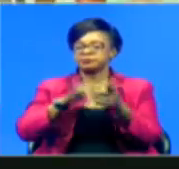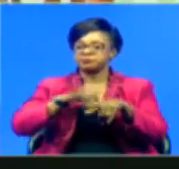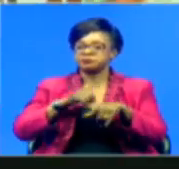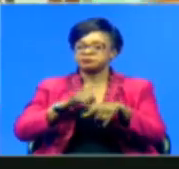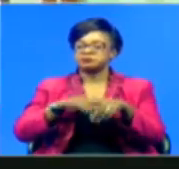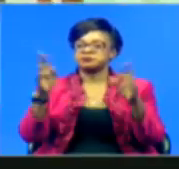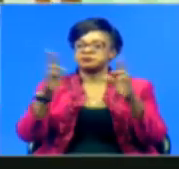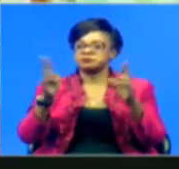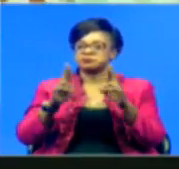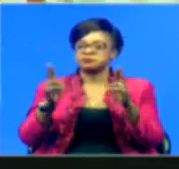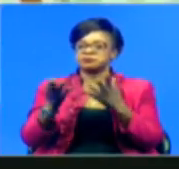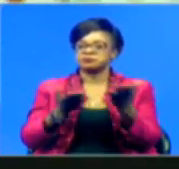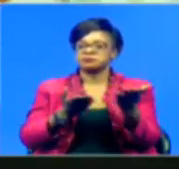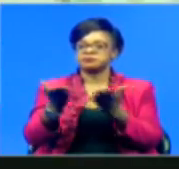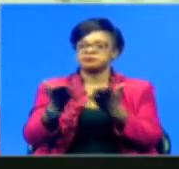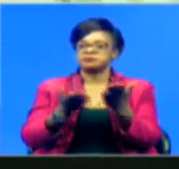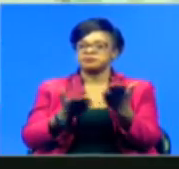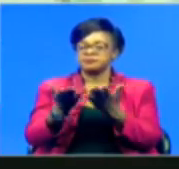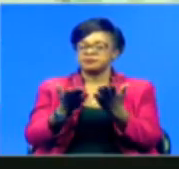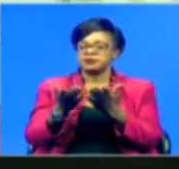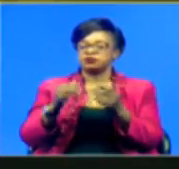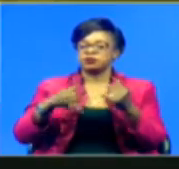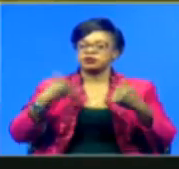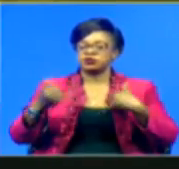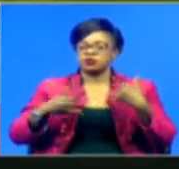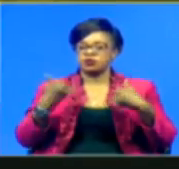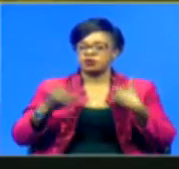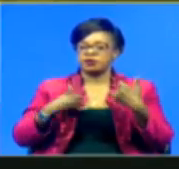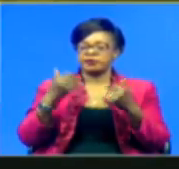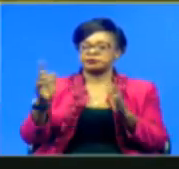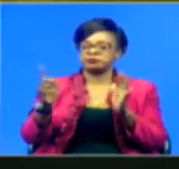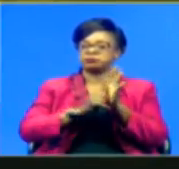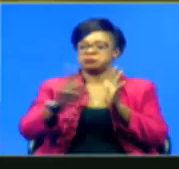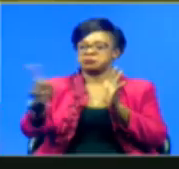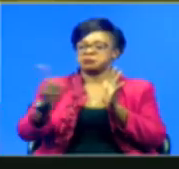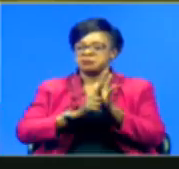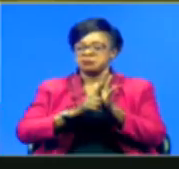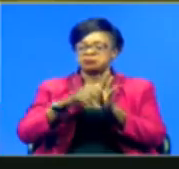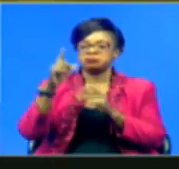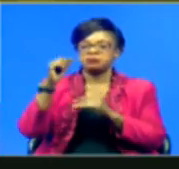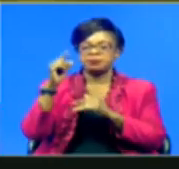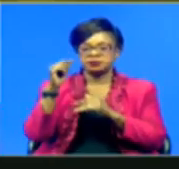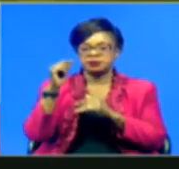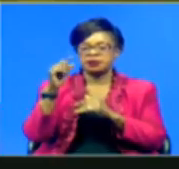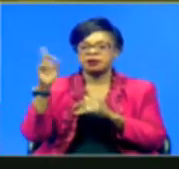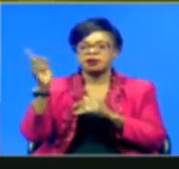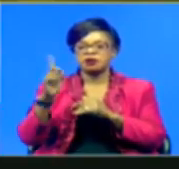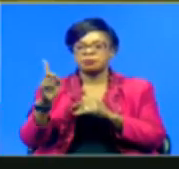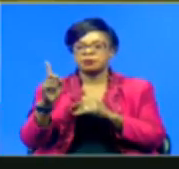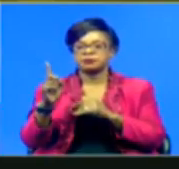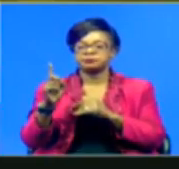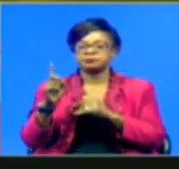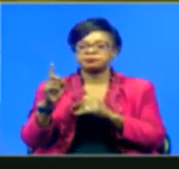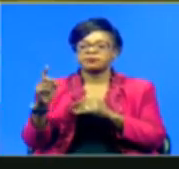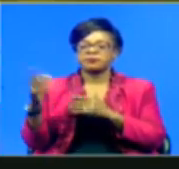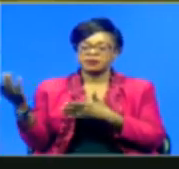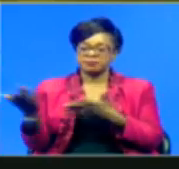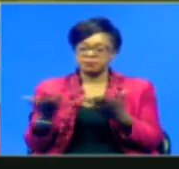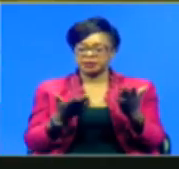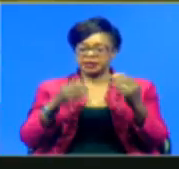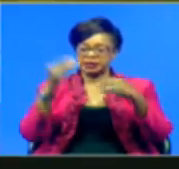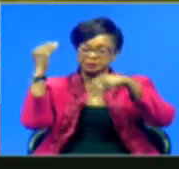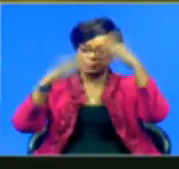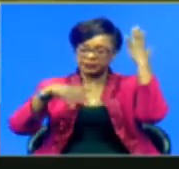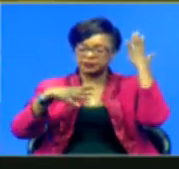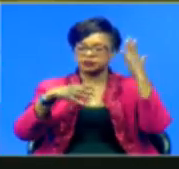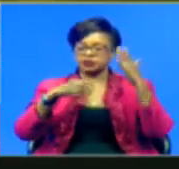and ensure they enjoy the journey to and from Mombasa. They are bringing the best they have, both in China and their sister